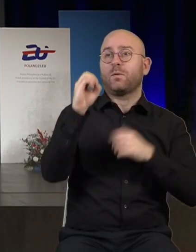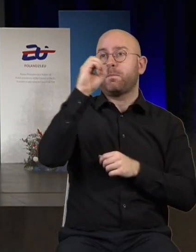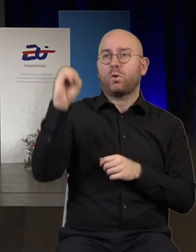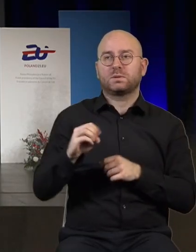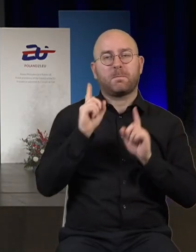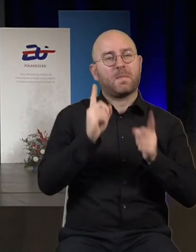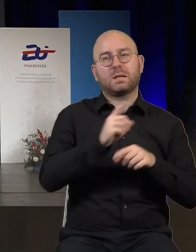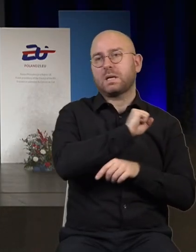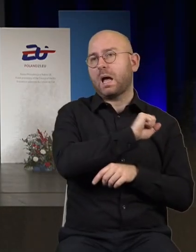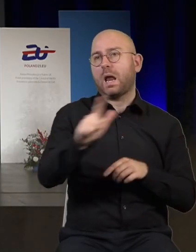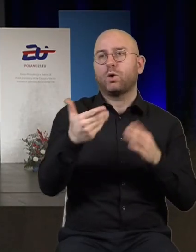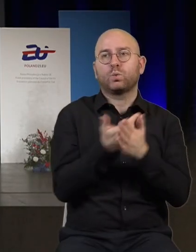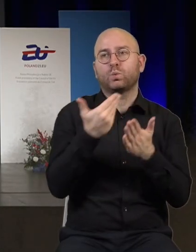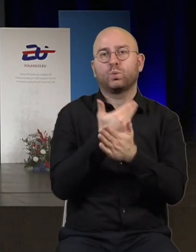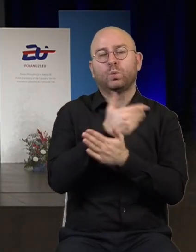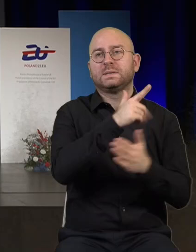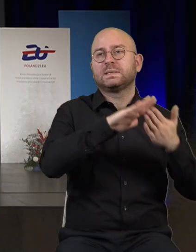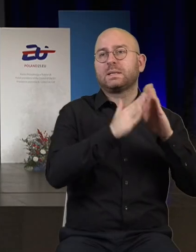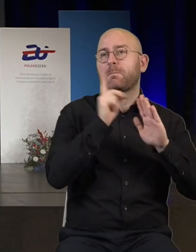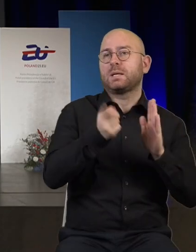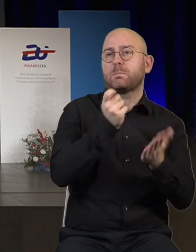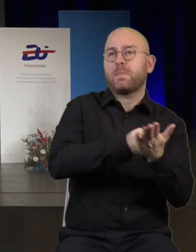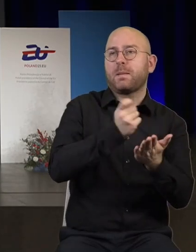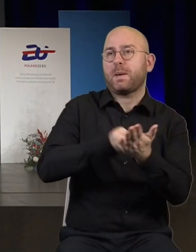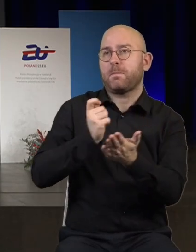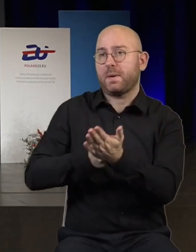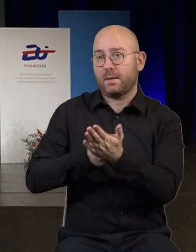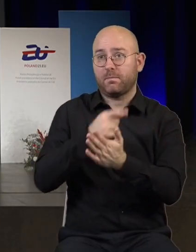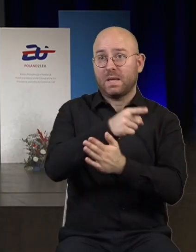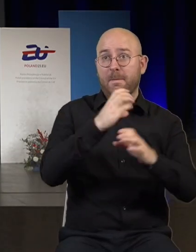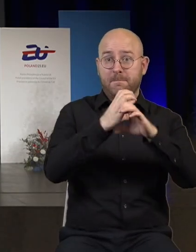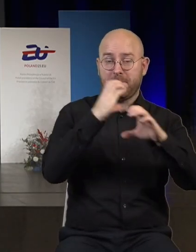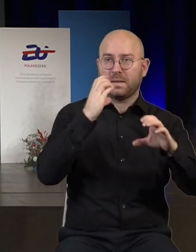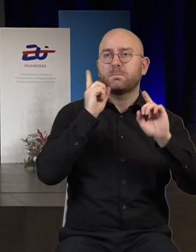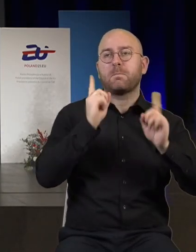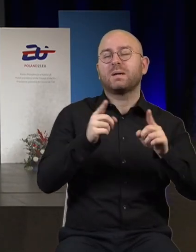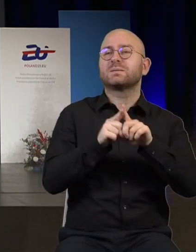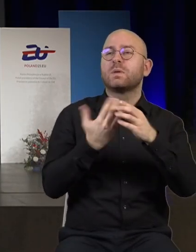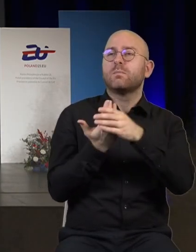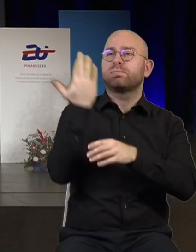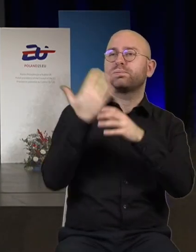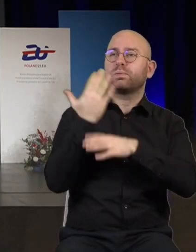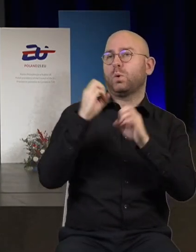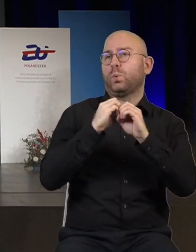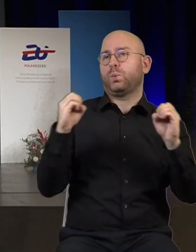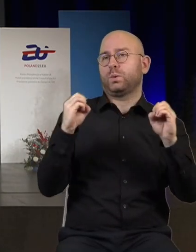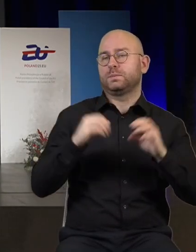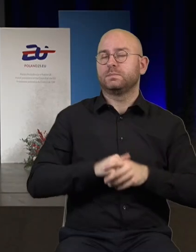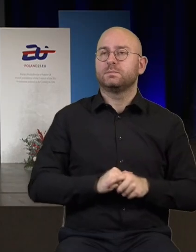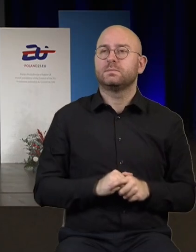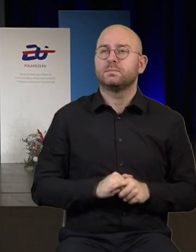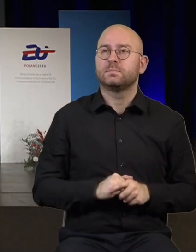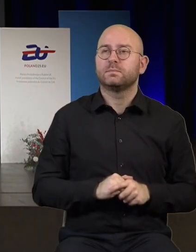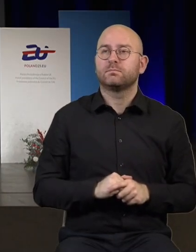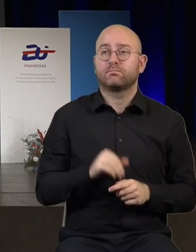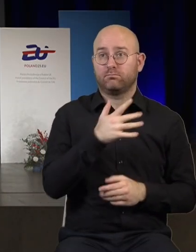be low-emission buses. So these are very concrete examples how we